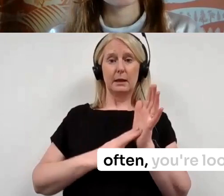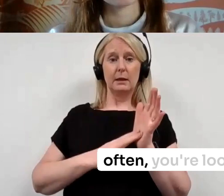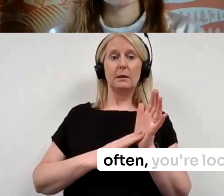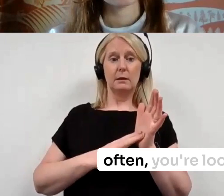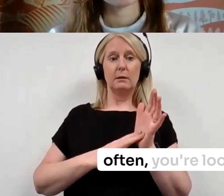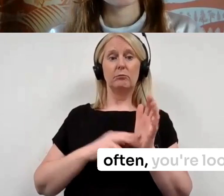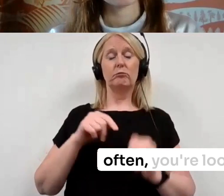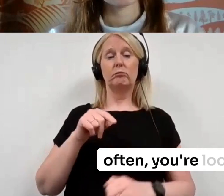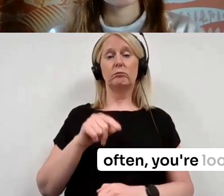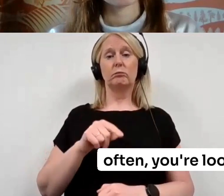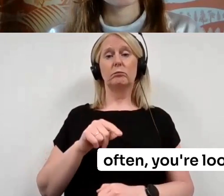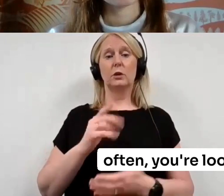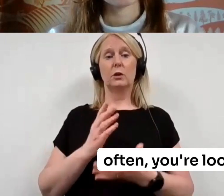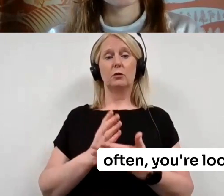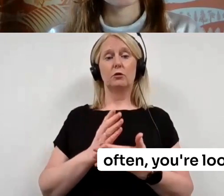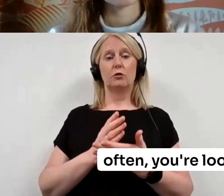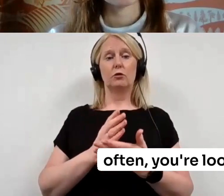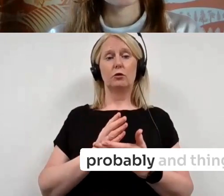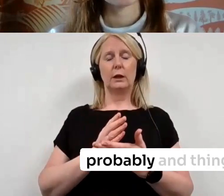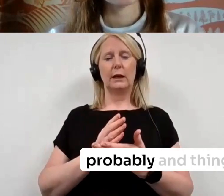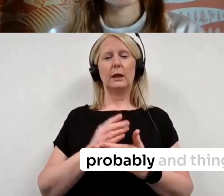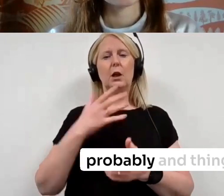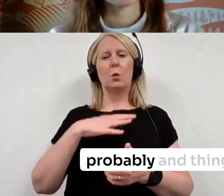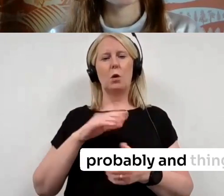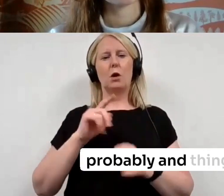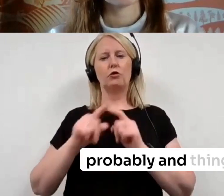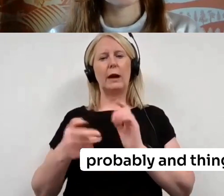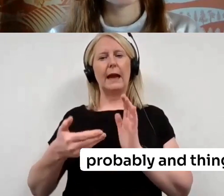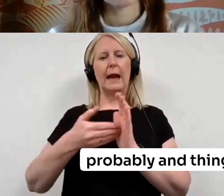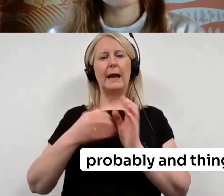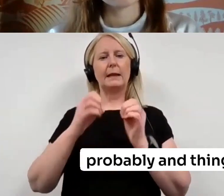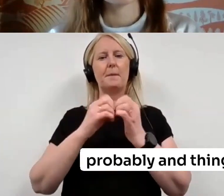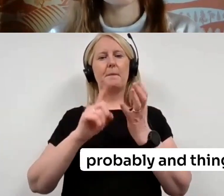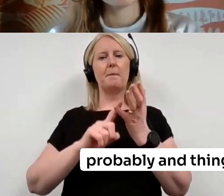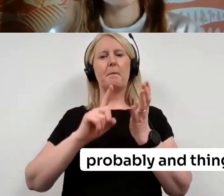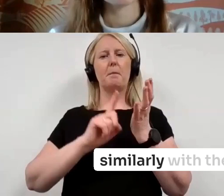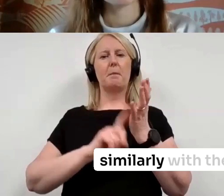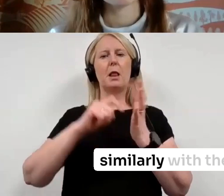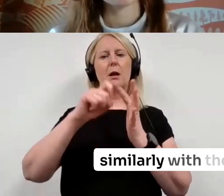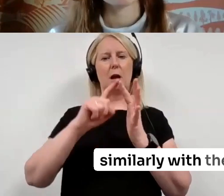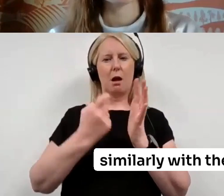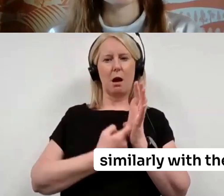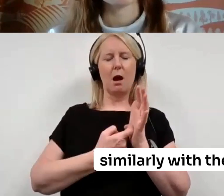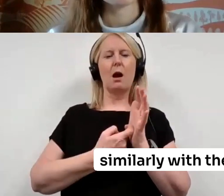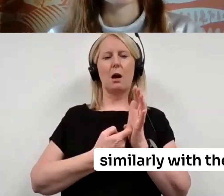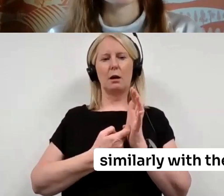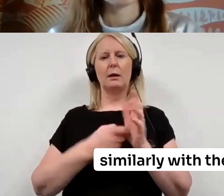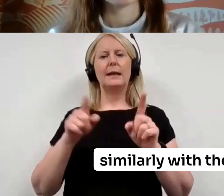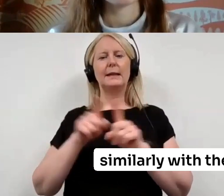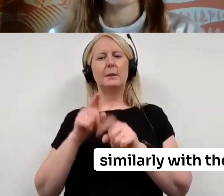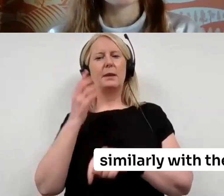often, you're looking more for bulkers probably, and things to slow down the gut, similarly with the